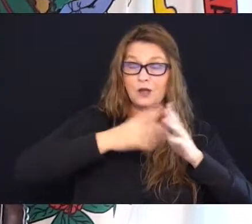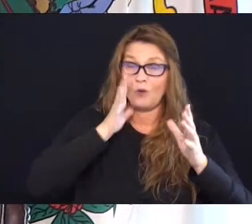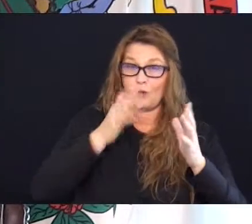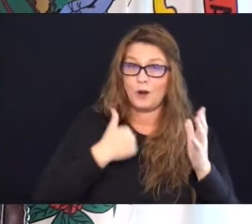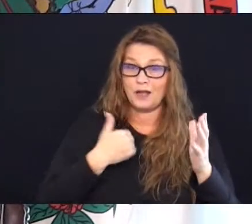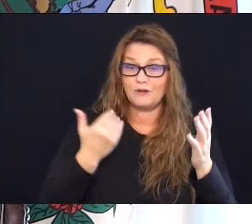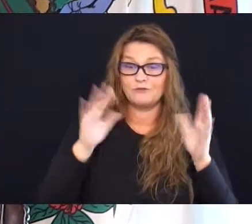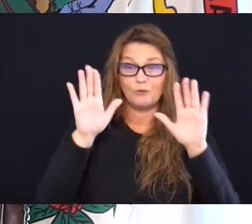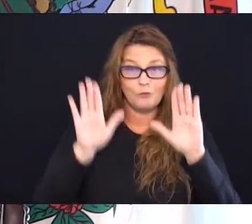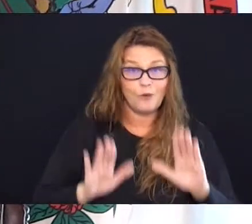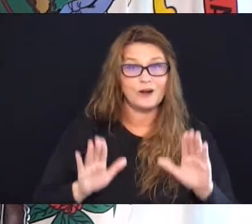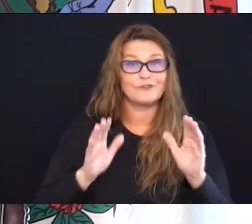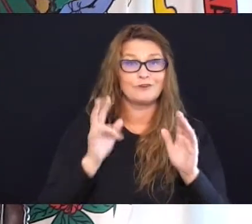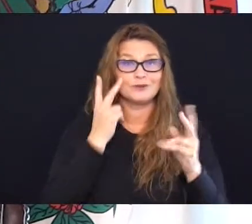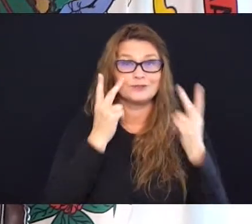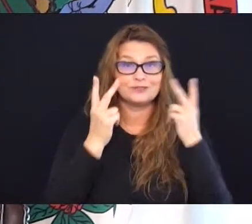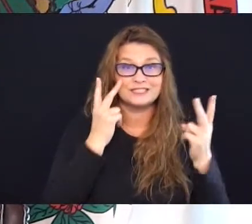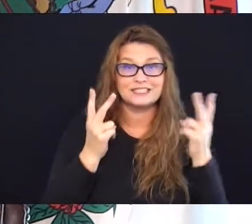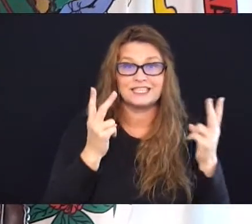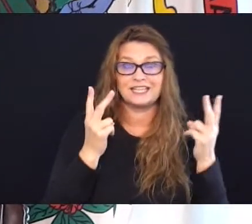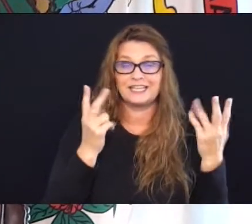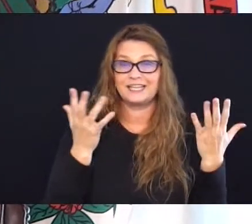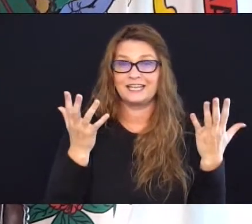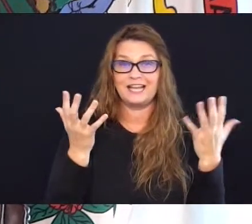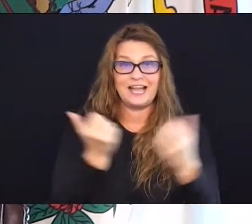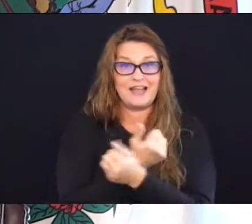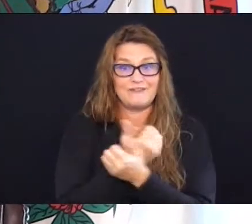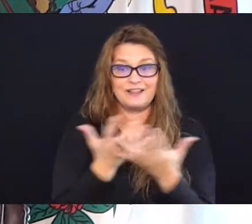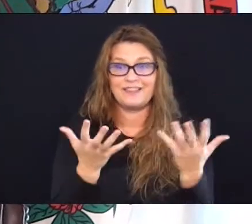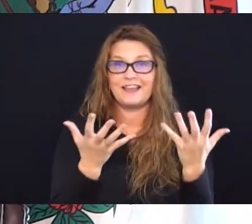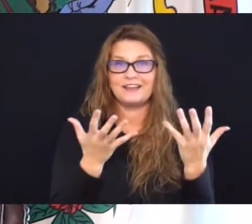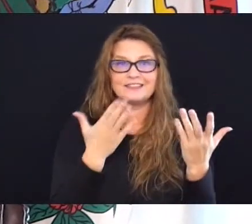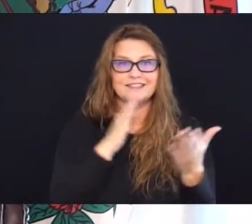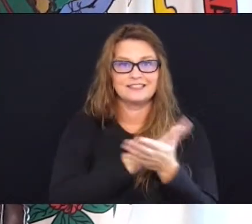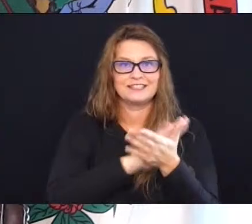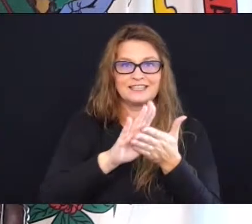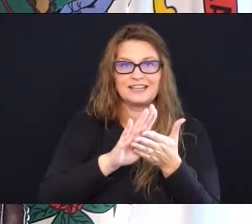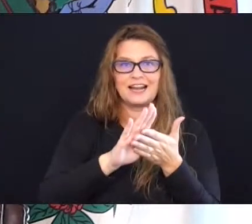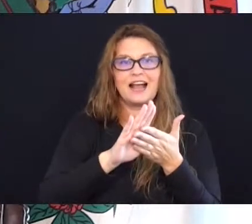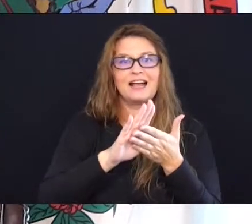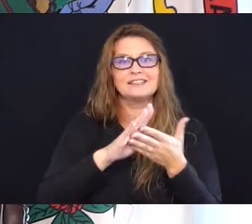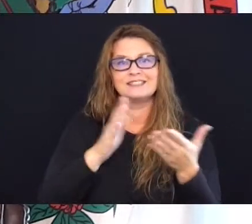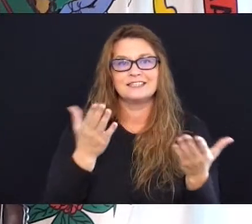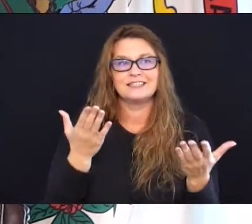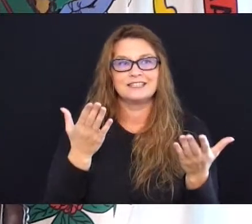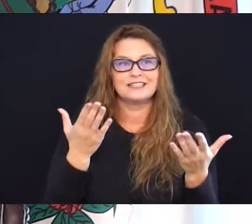and all the fans. And it's surely nice to get back at playing there.